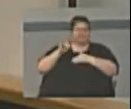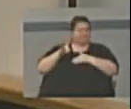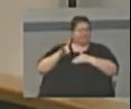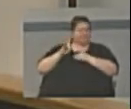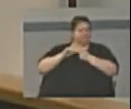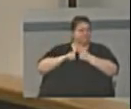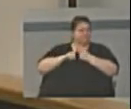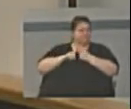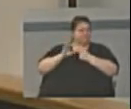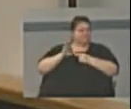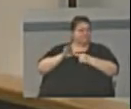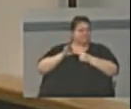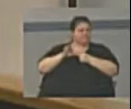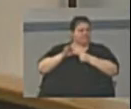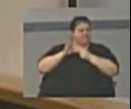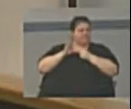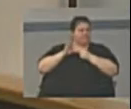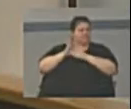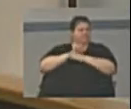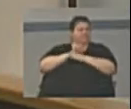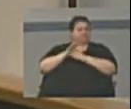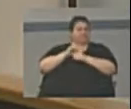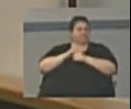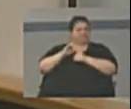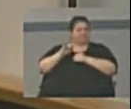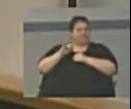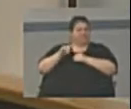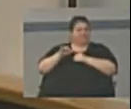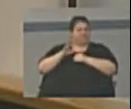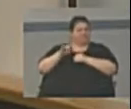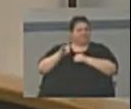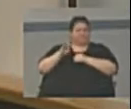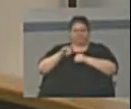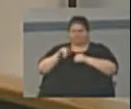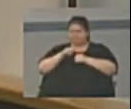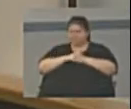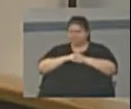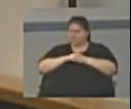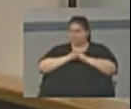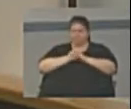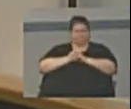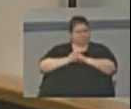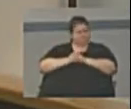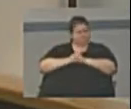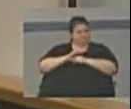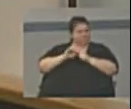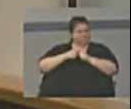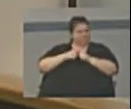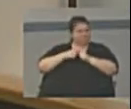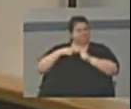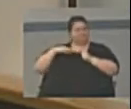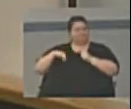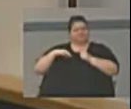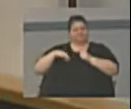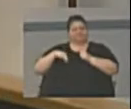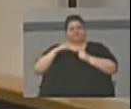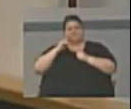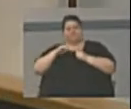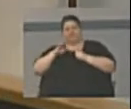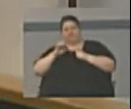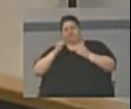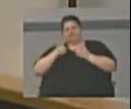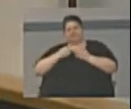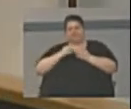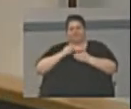a particular business in the city of Laurel, giving the business in the city of Laurel the credit for being here and